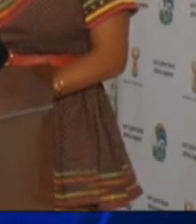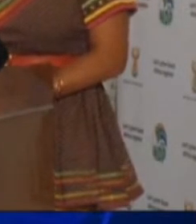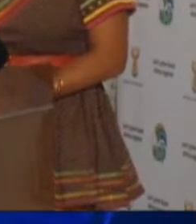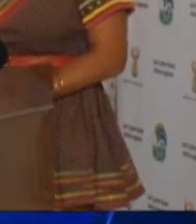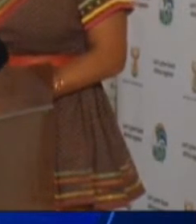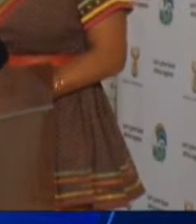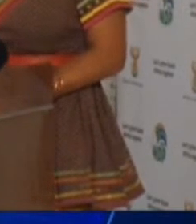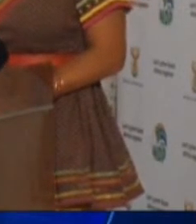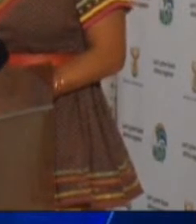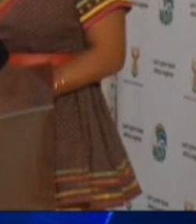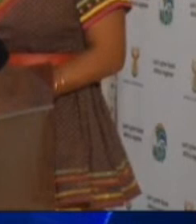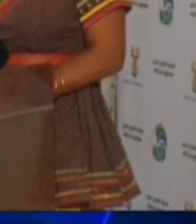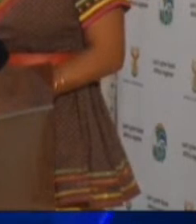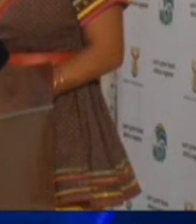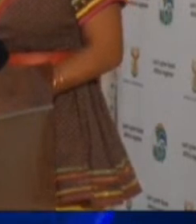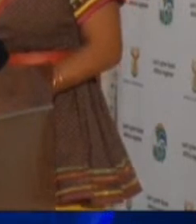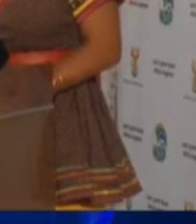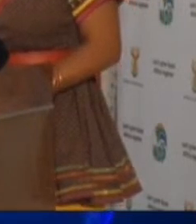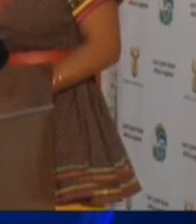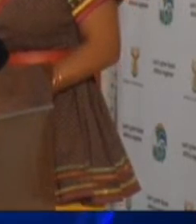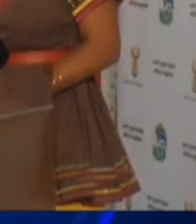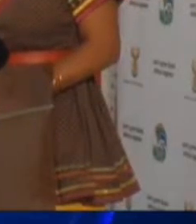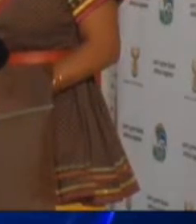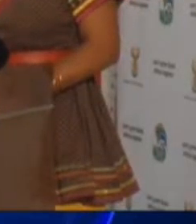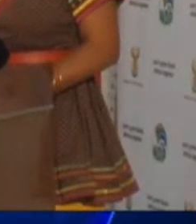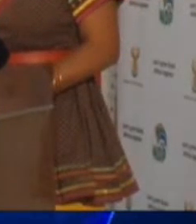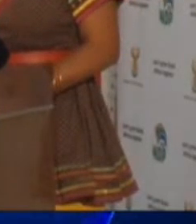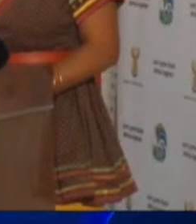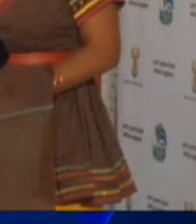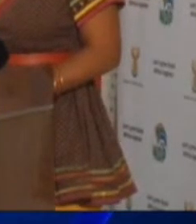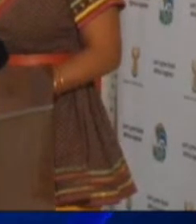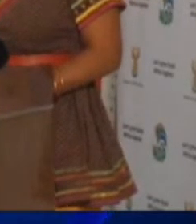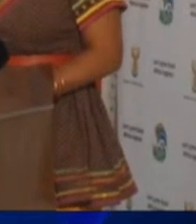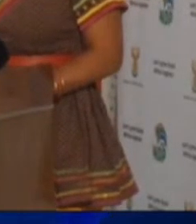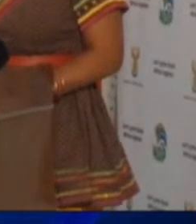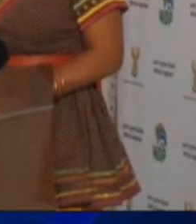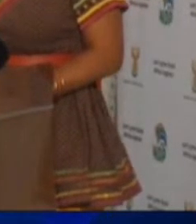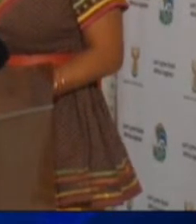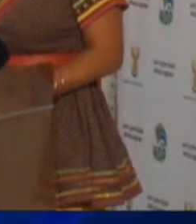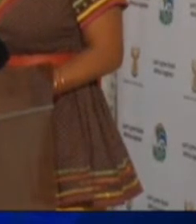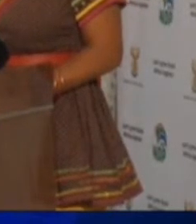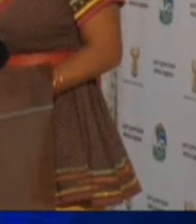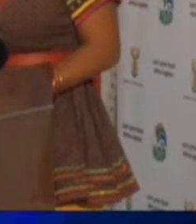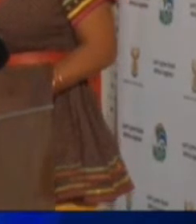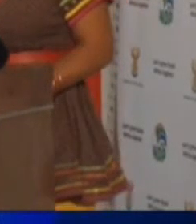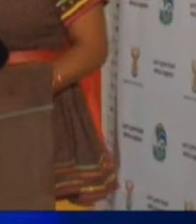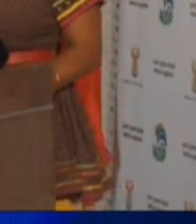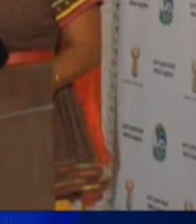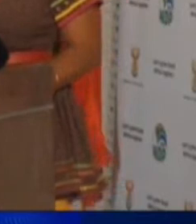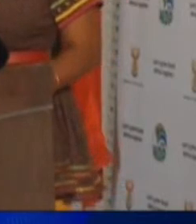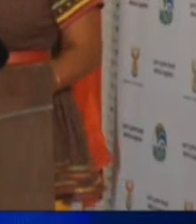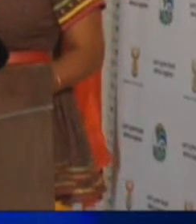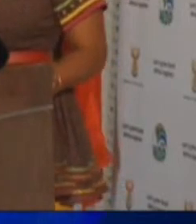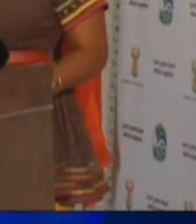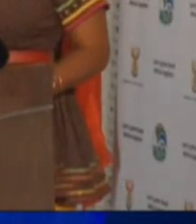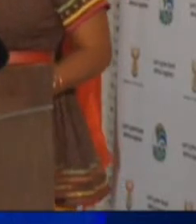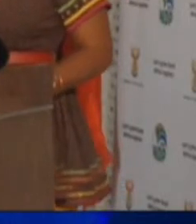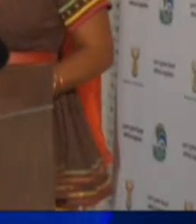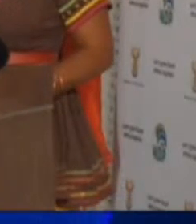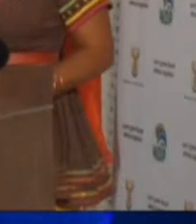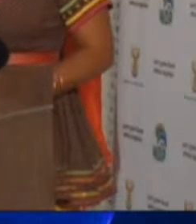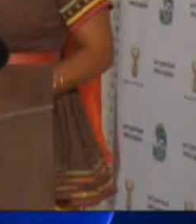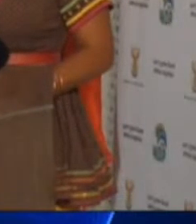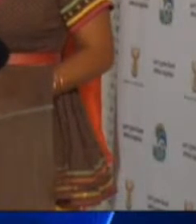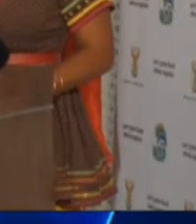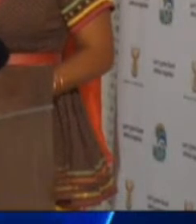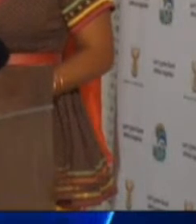for now. I'm not sure if that question is directed at the minister. Maybe Let's take a few questions. Let's take about 3. I see a